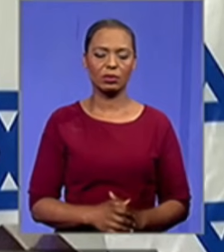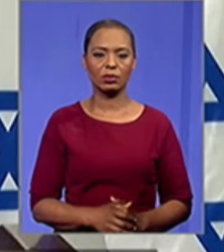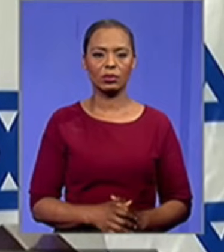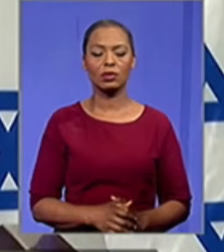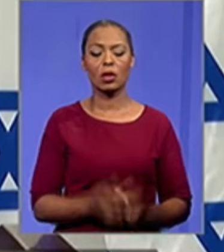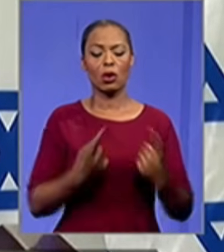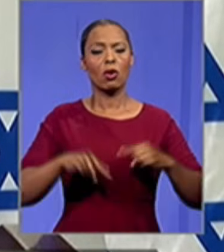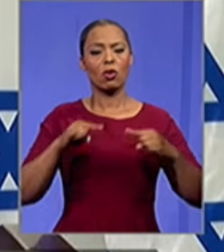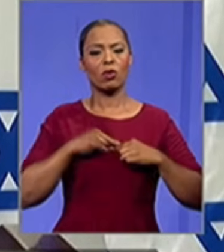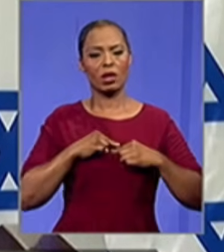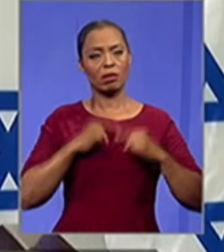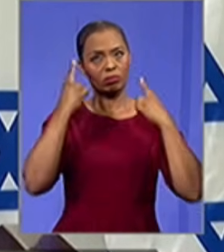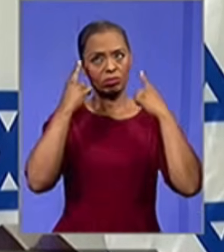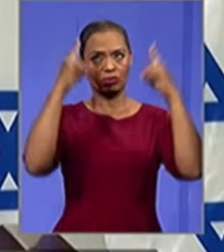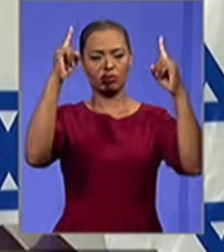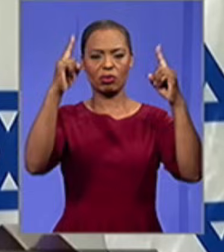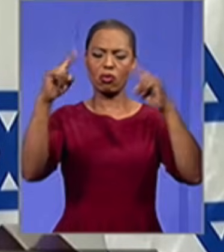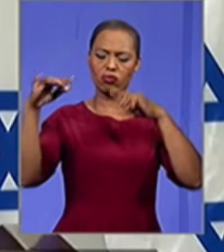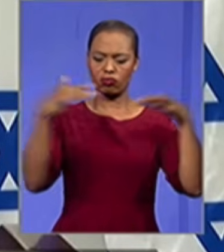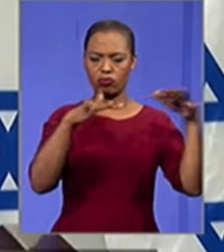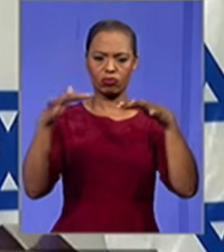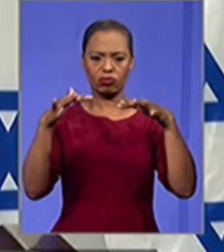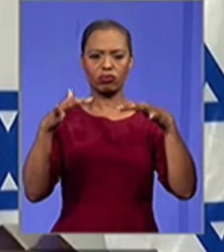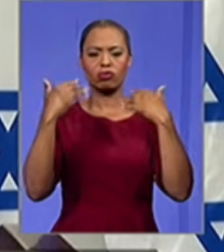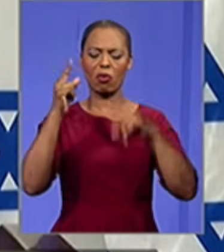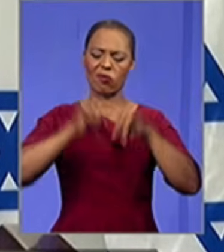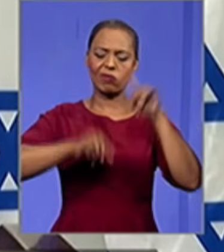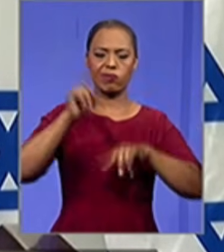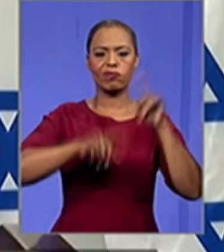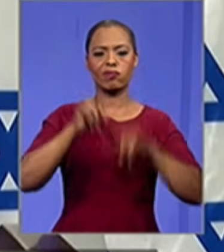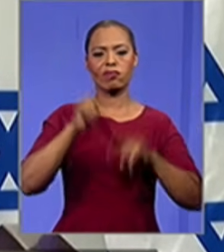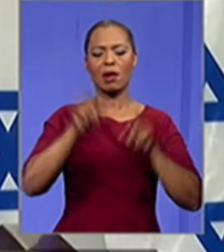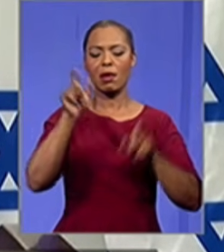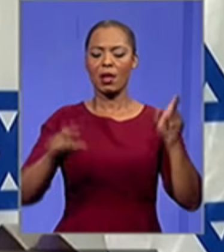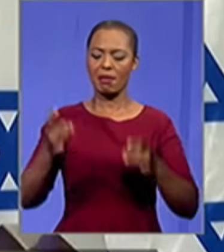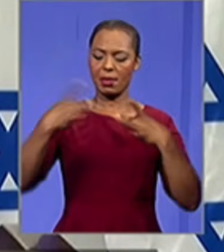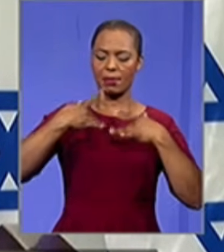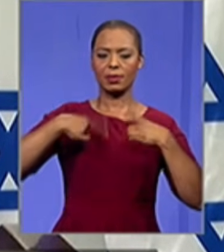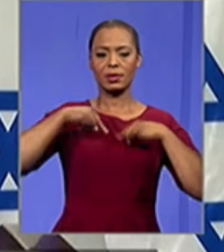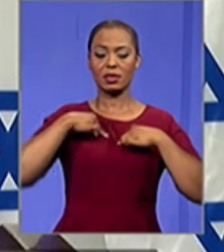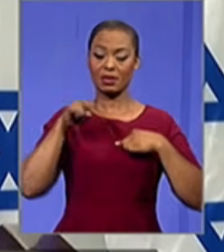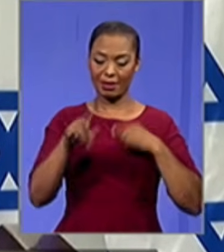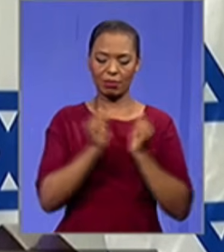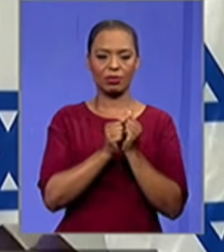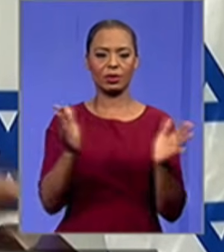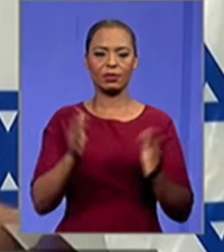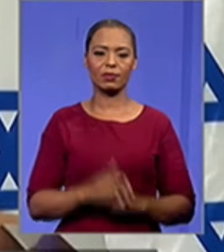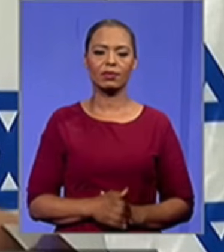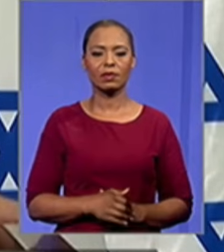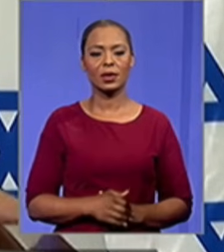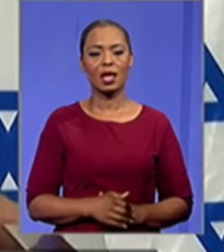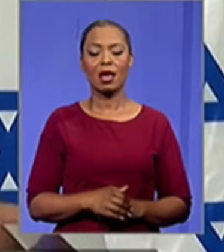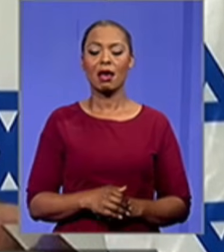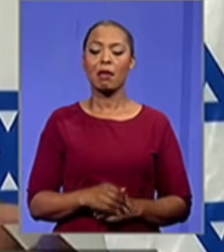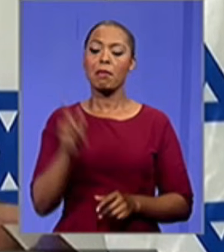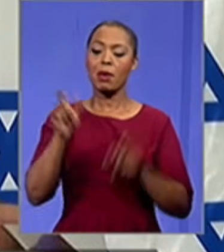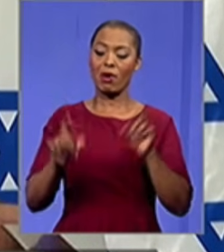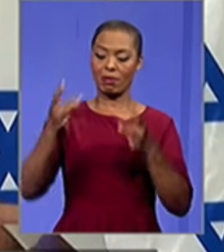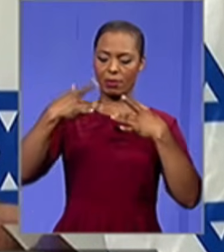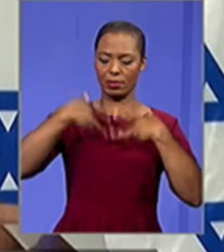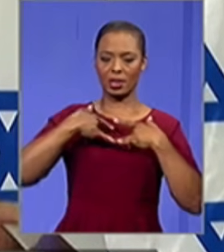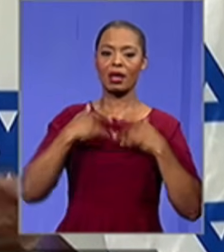We are striking at our enemies with unprecedented might. I emphasize, this is just the beginning. Our enemies have only begun